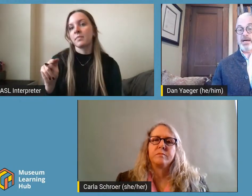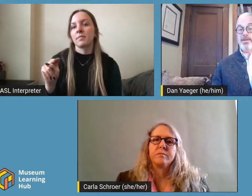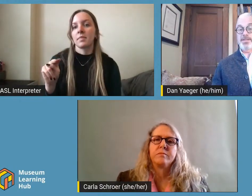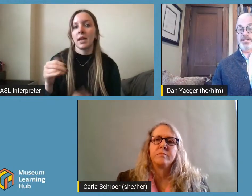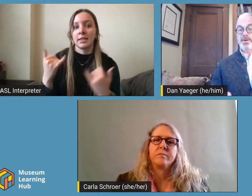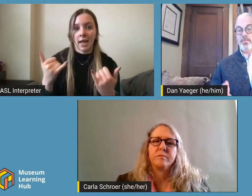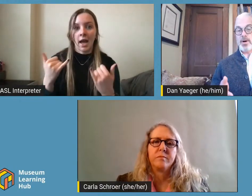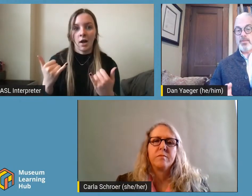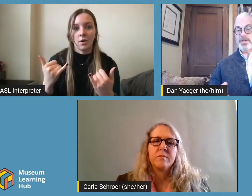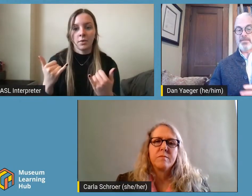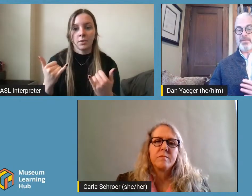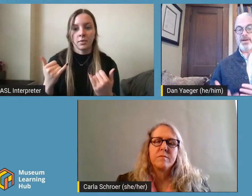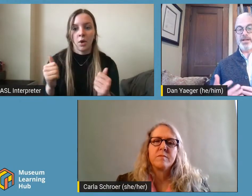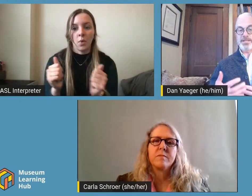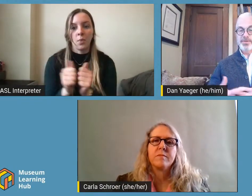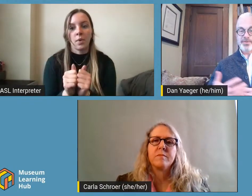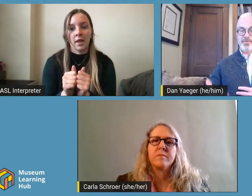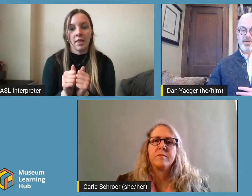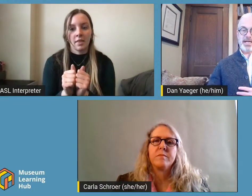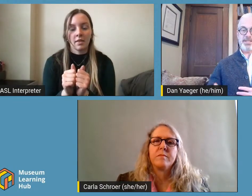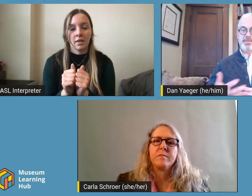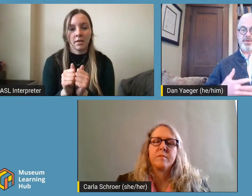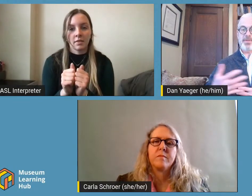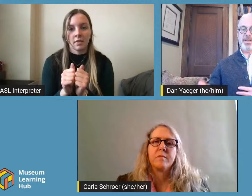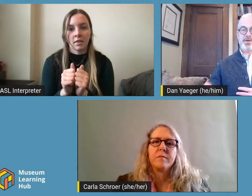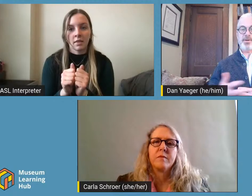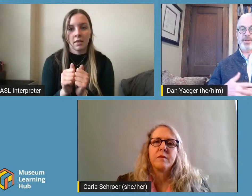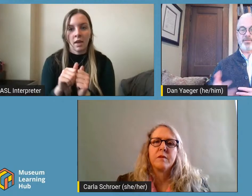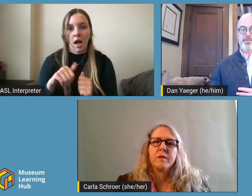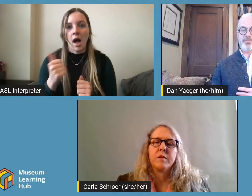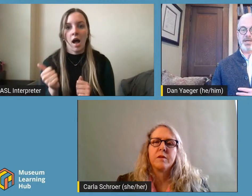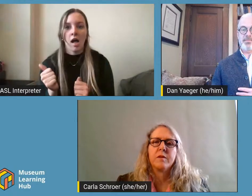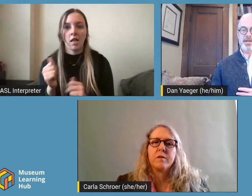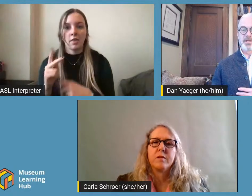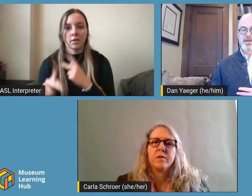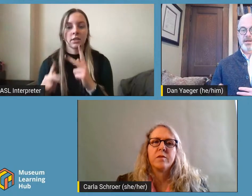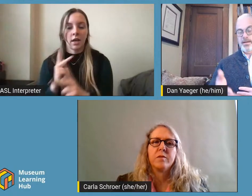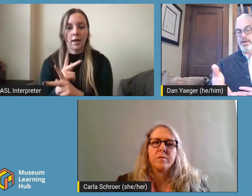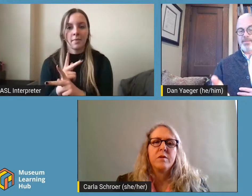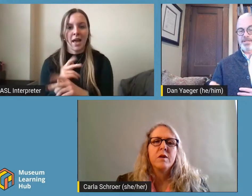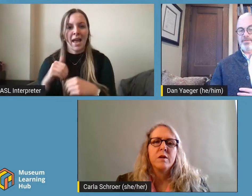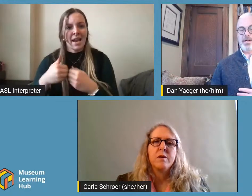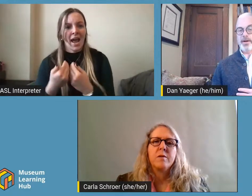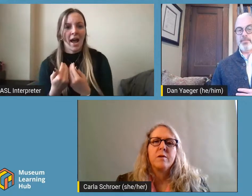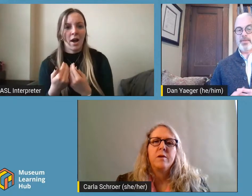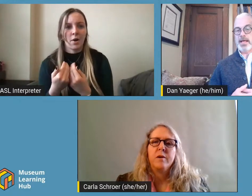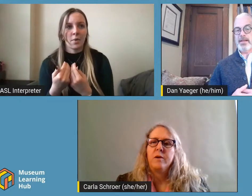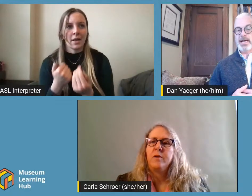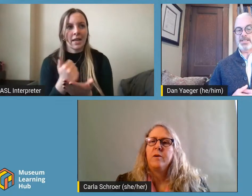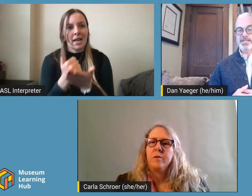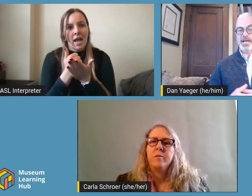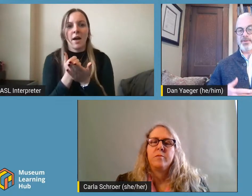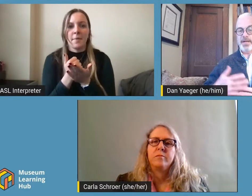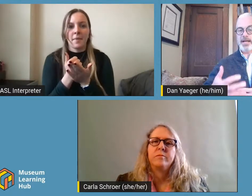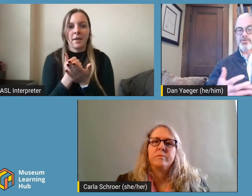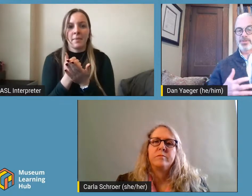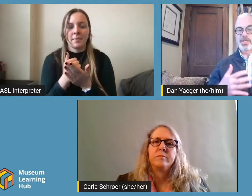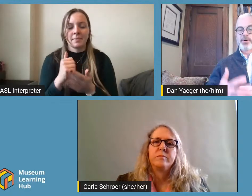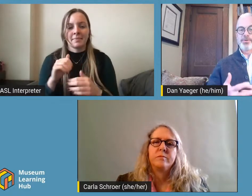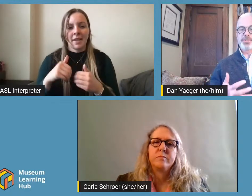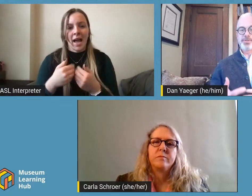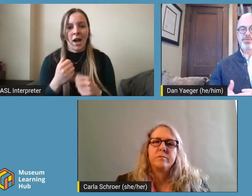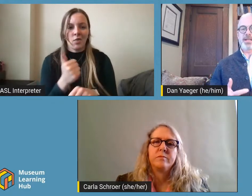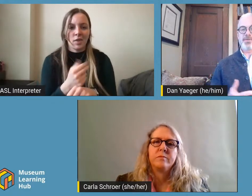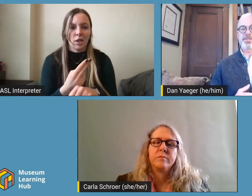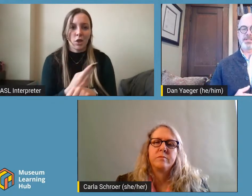their technologies, and in what ways have they found it useful, actually, both internally and for the public? And it might be just following up on that last example, like